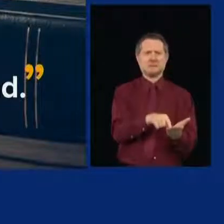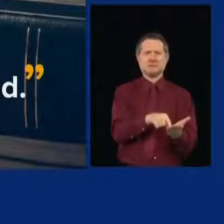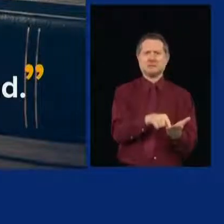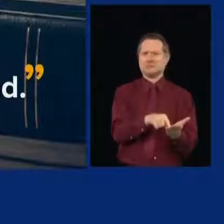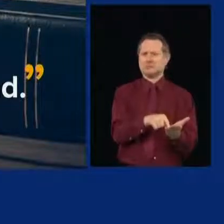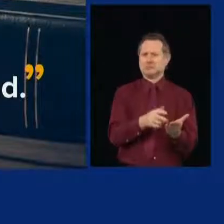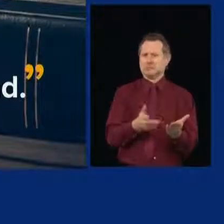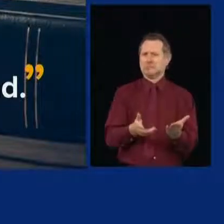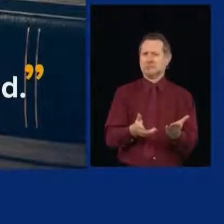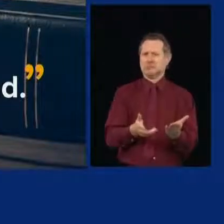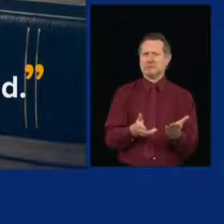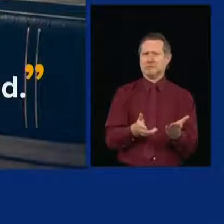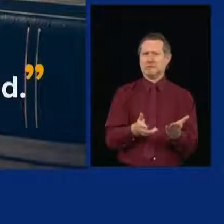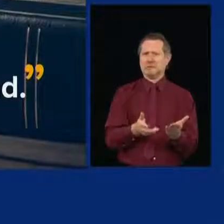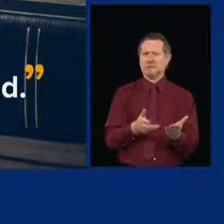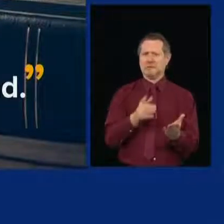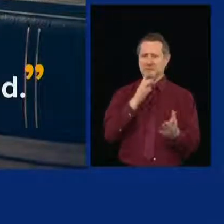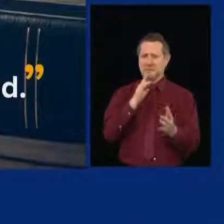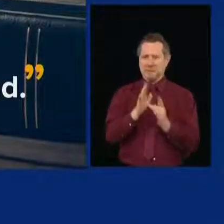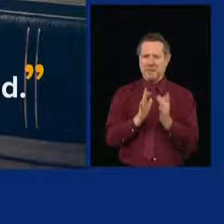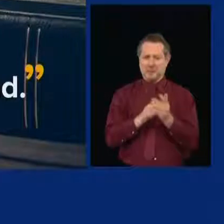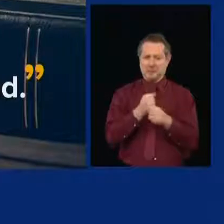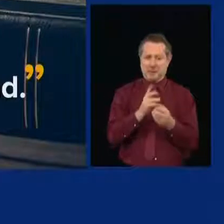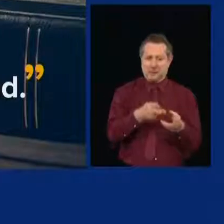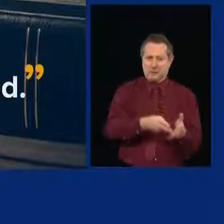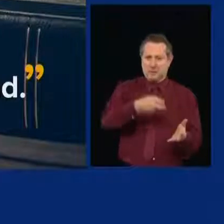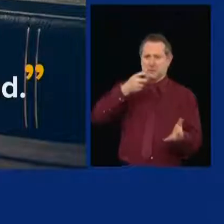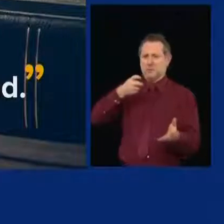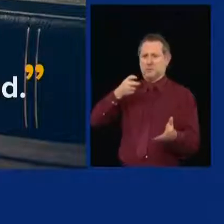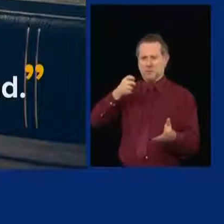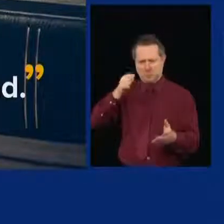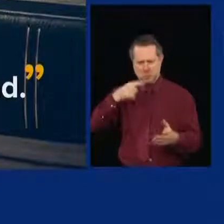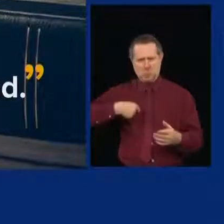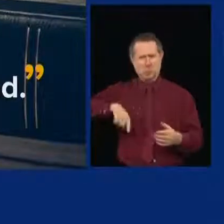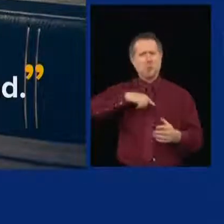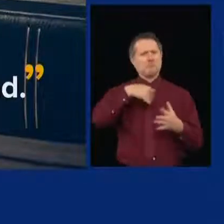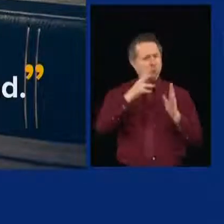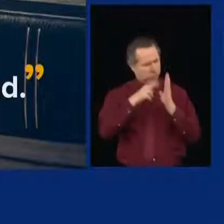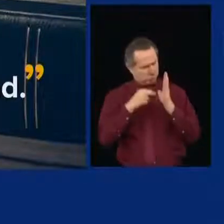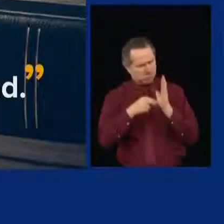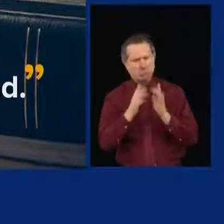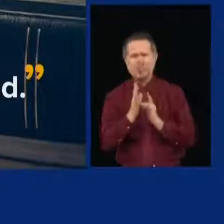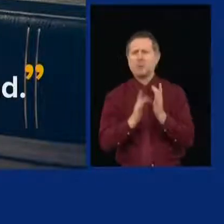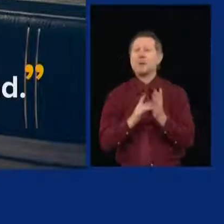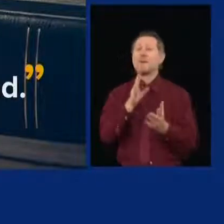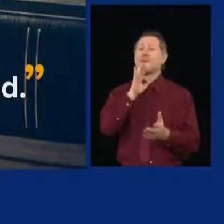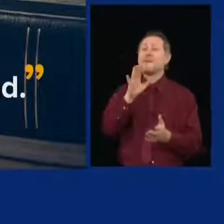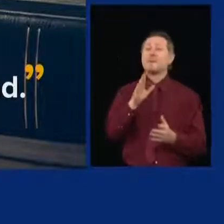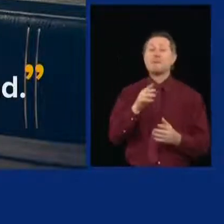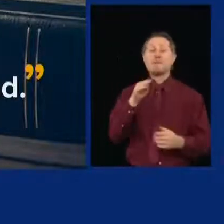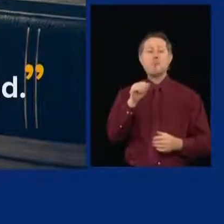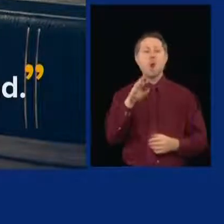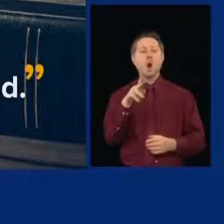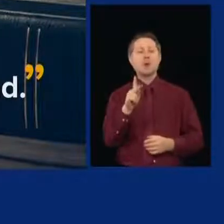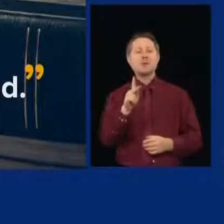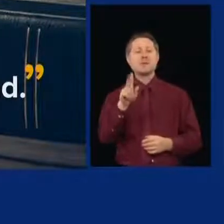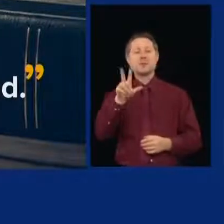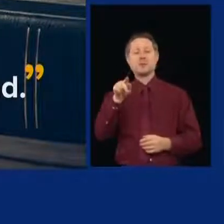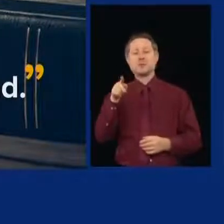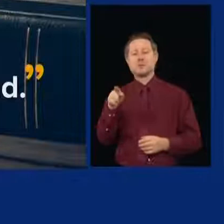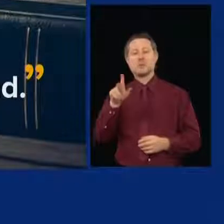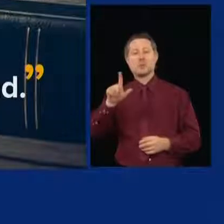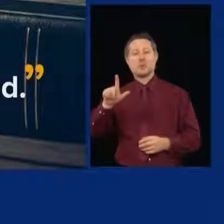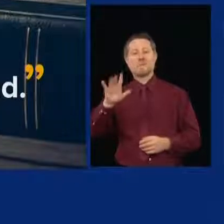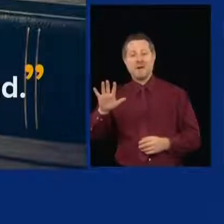book. Everybody says they read the good book. Mark 3:25. If a house is divided against itself, the house